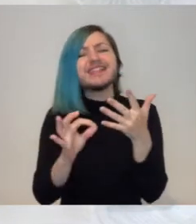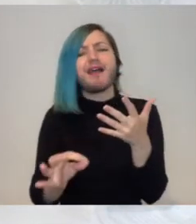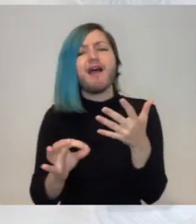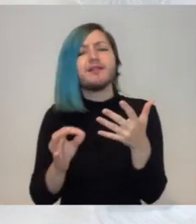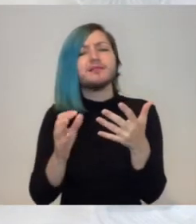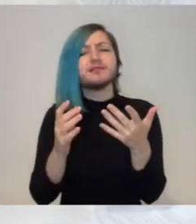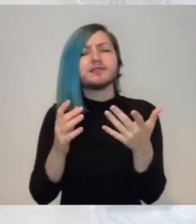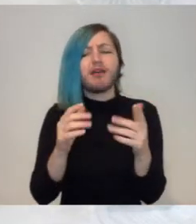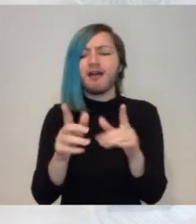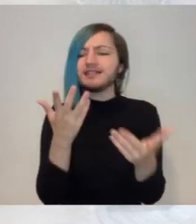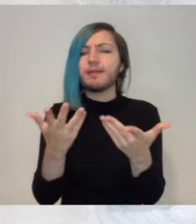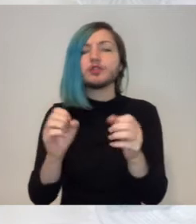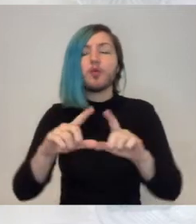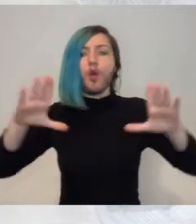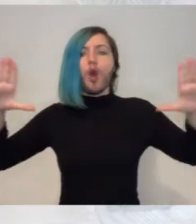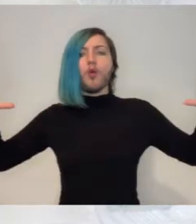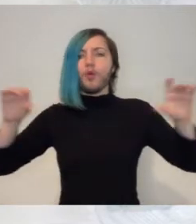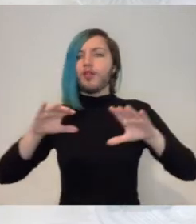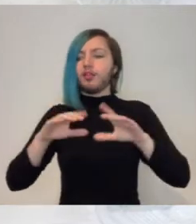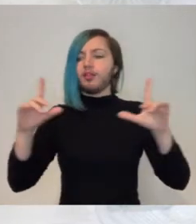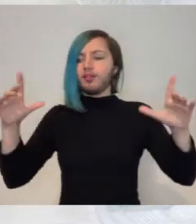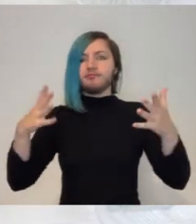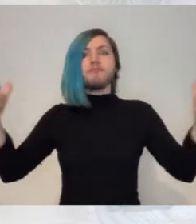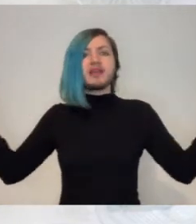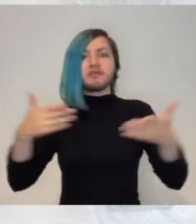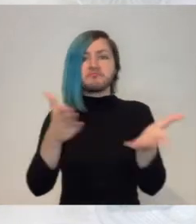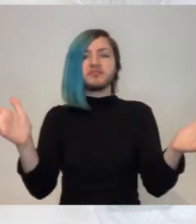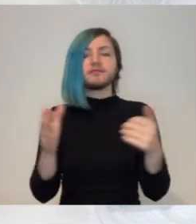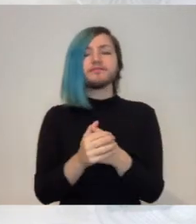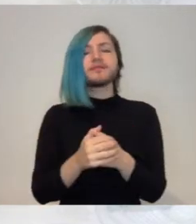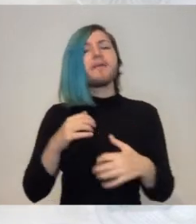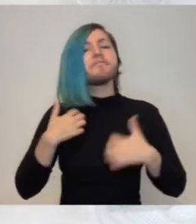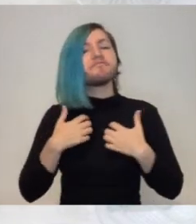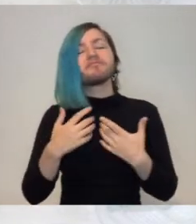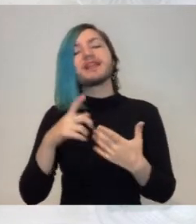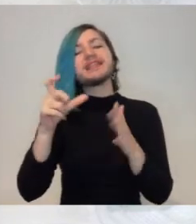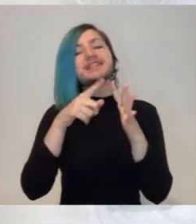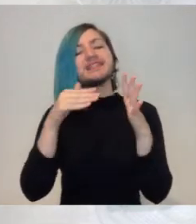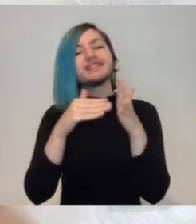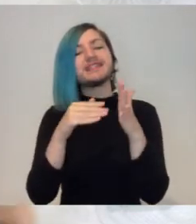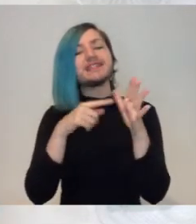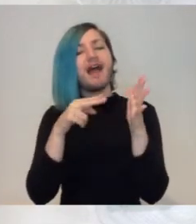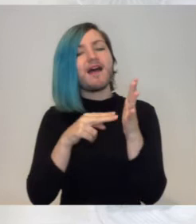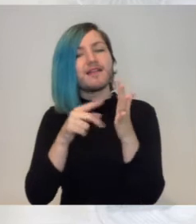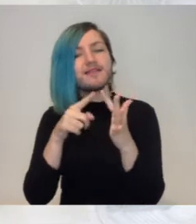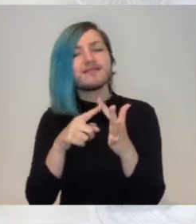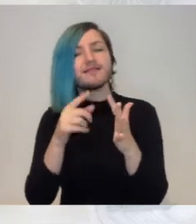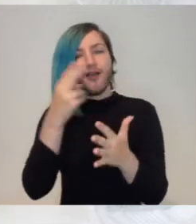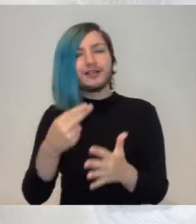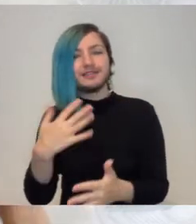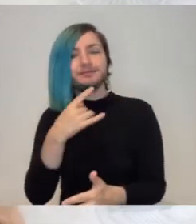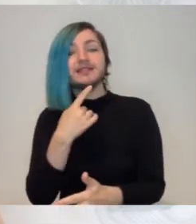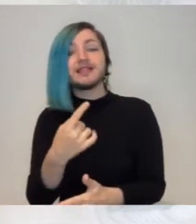I was really always interested in Cézanne, who used to talk about making every mark as though it's the last. So I became very aware